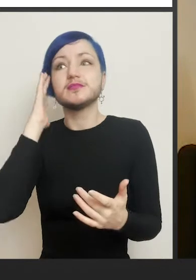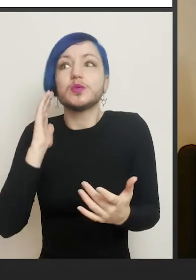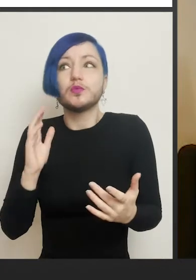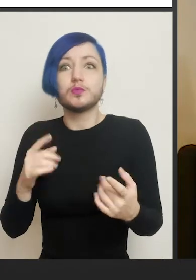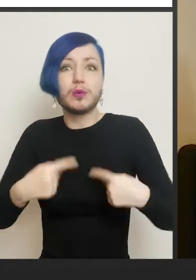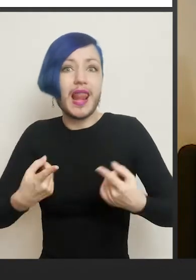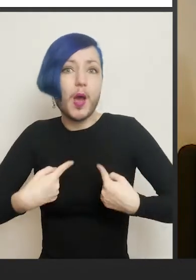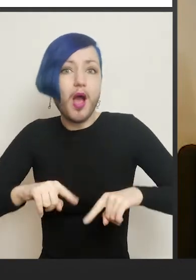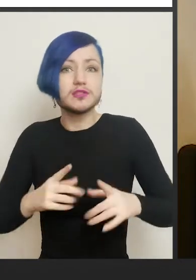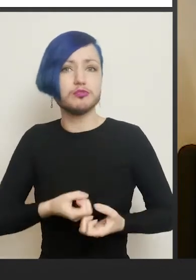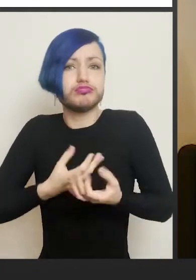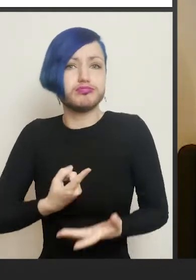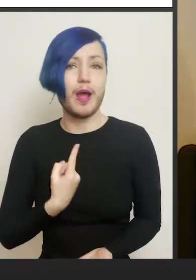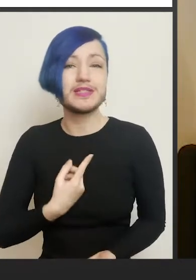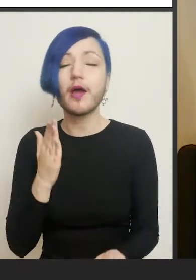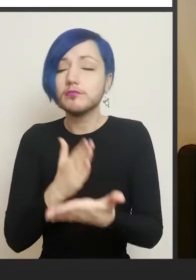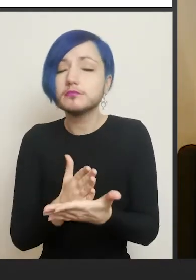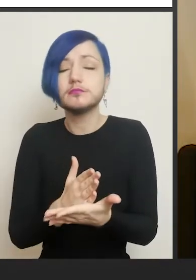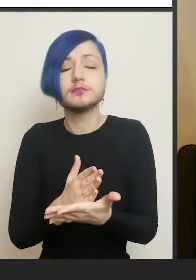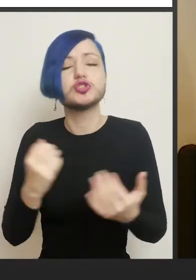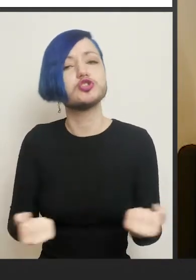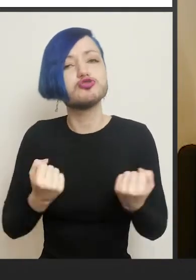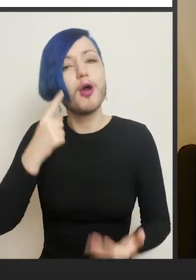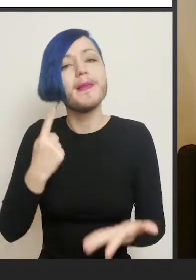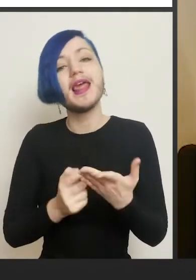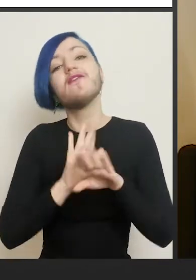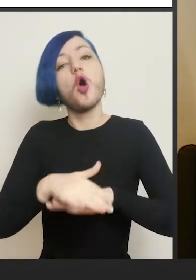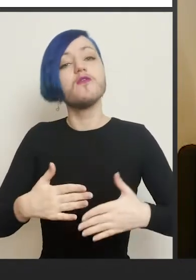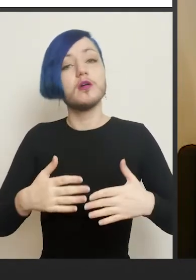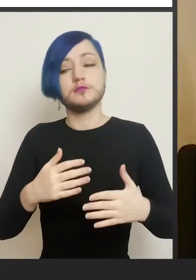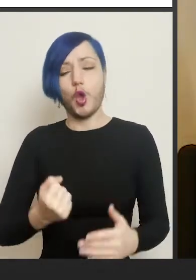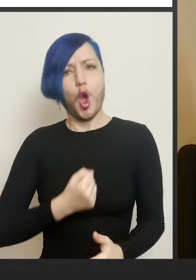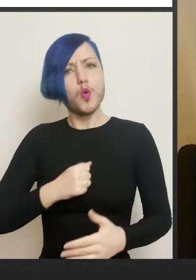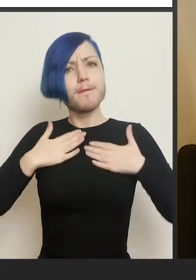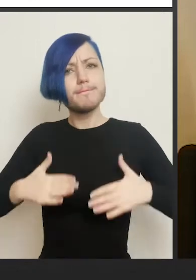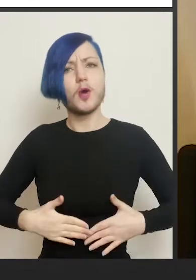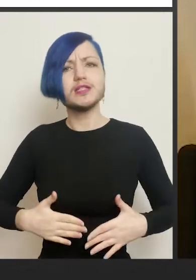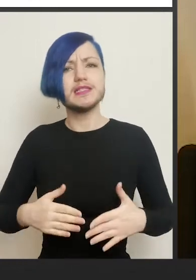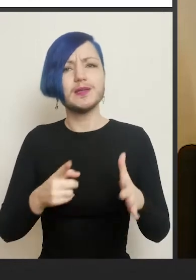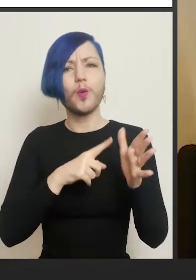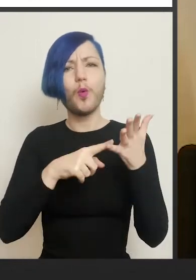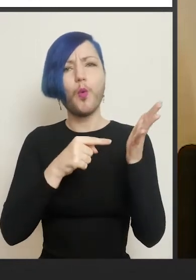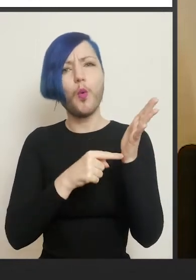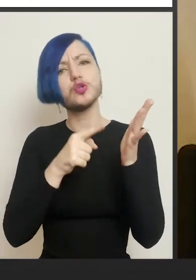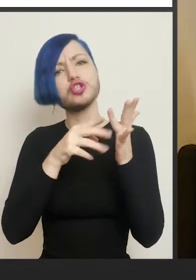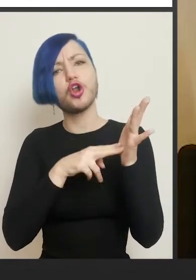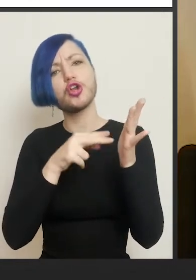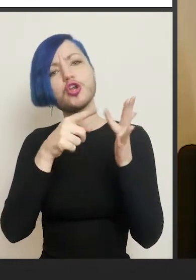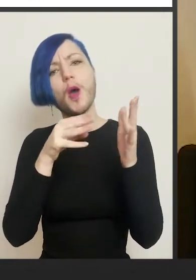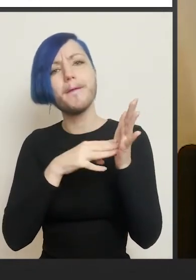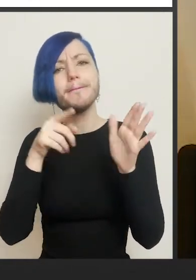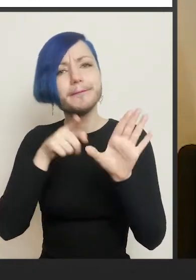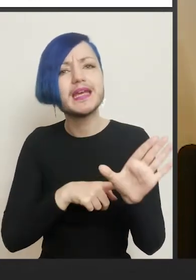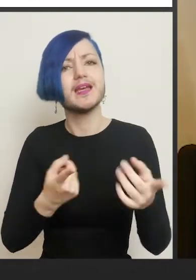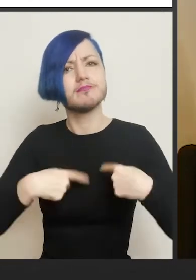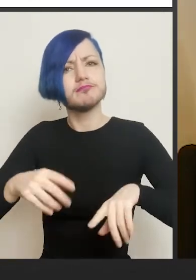kind of do things. I really believe in bodily autonomy. I really believe that, you know, we should be able to be informed